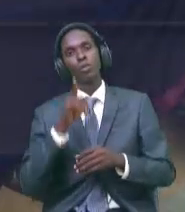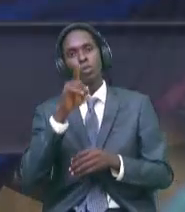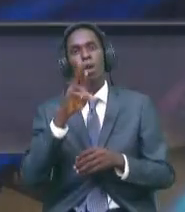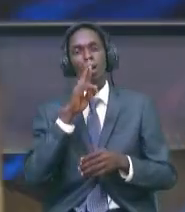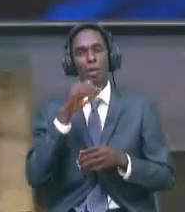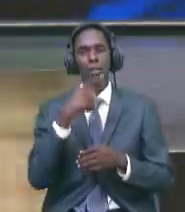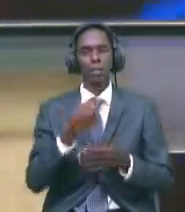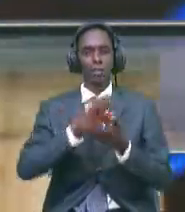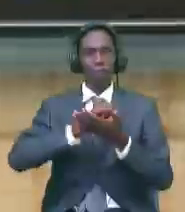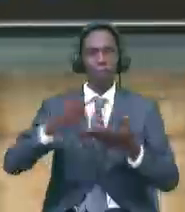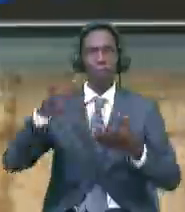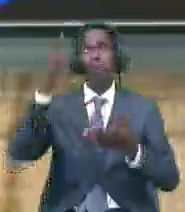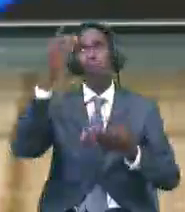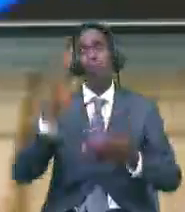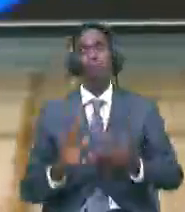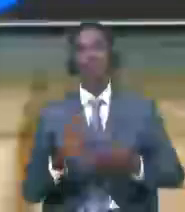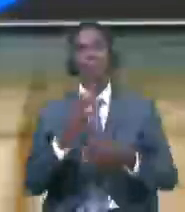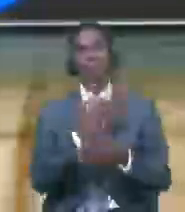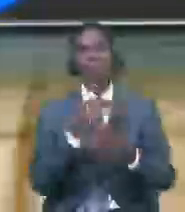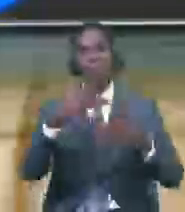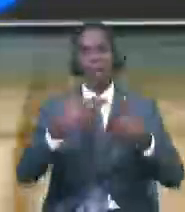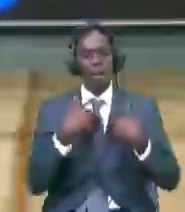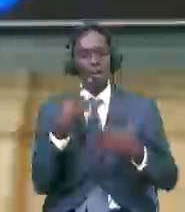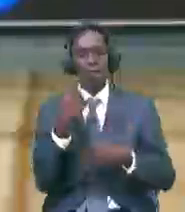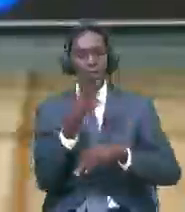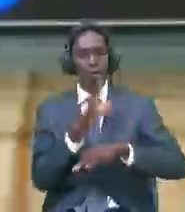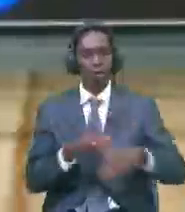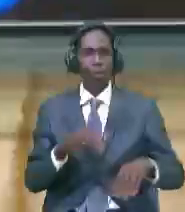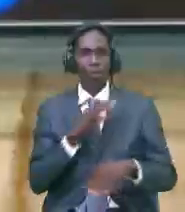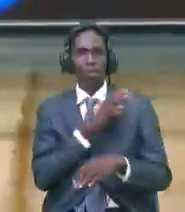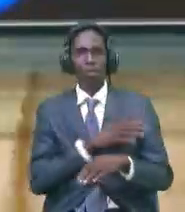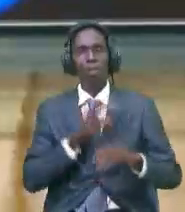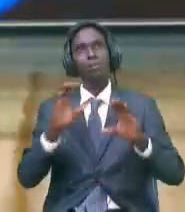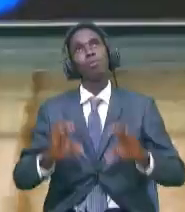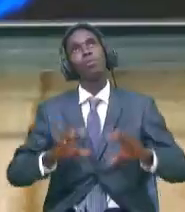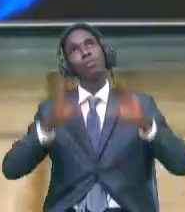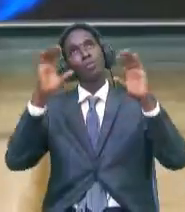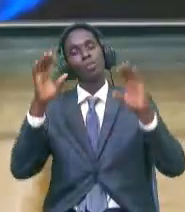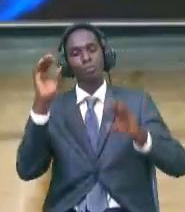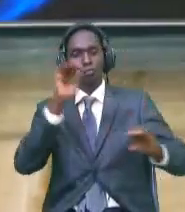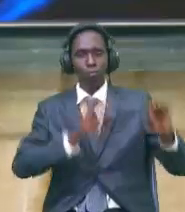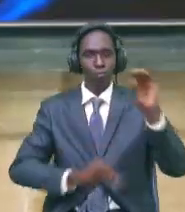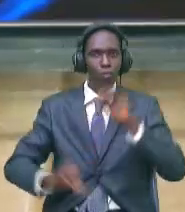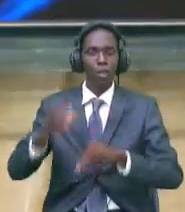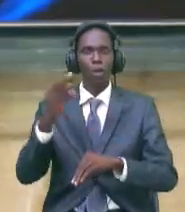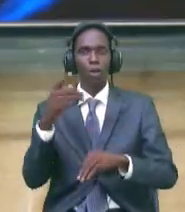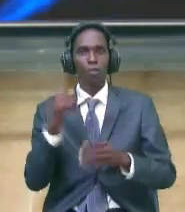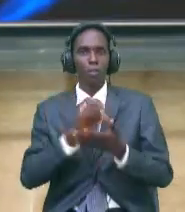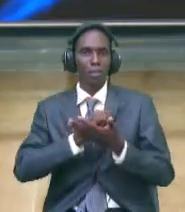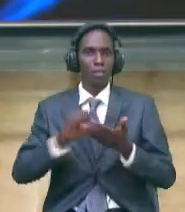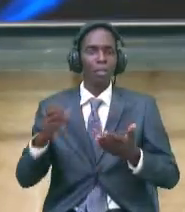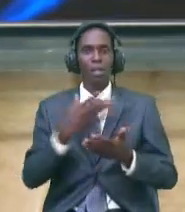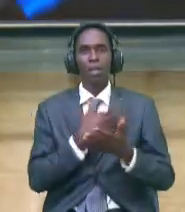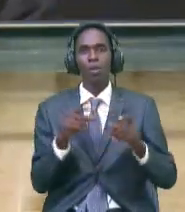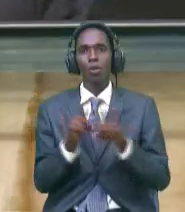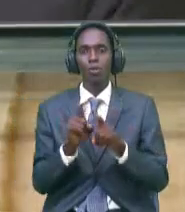have the calling of the saint, the character of the saint, the consecration of the saint, the contribution of the saint, and also